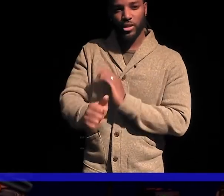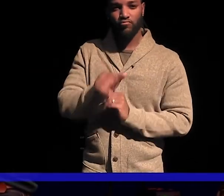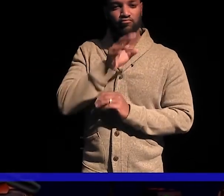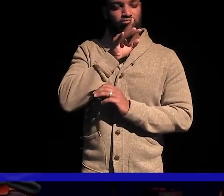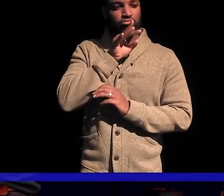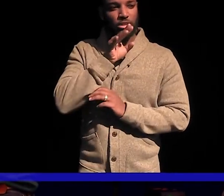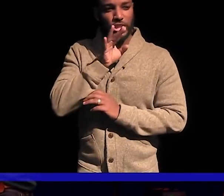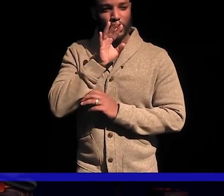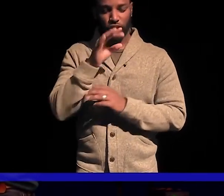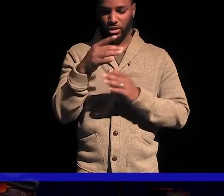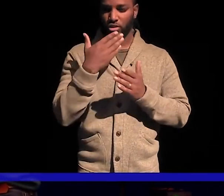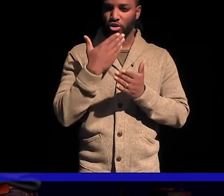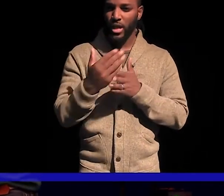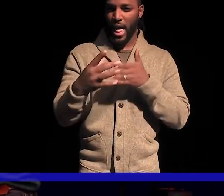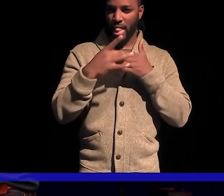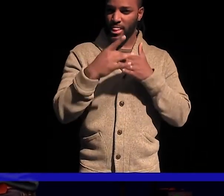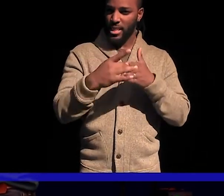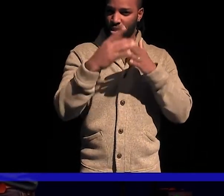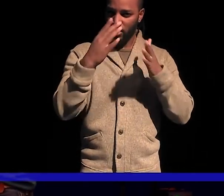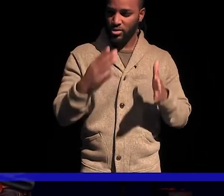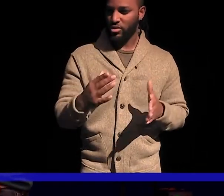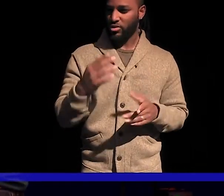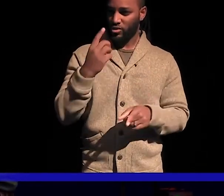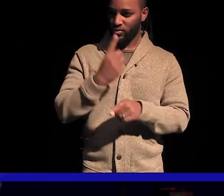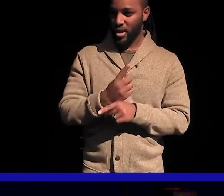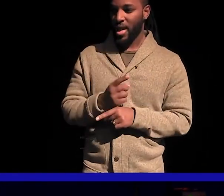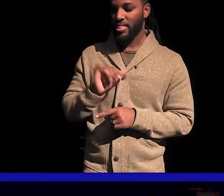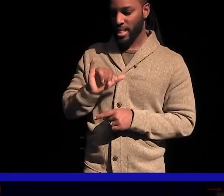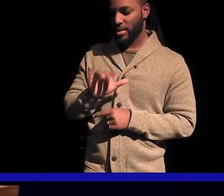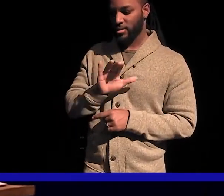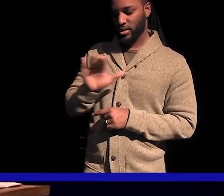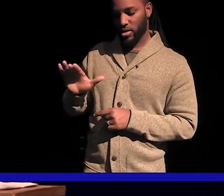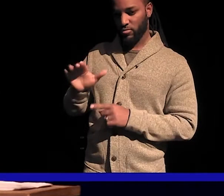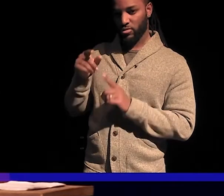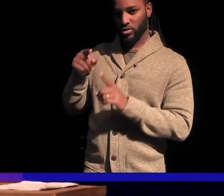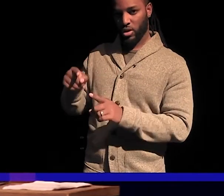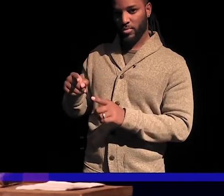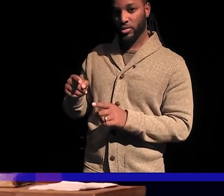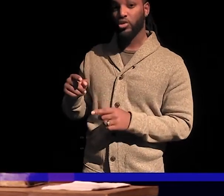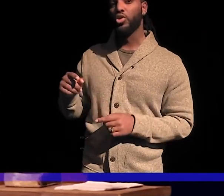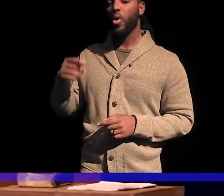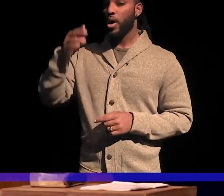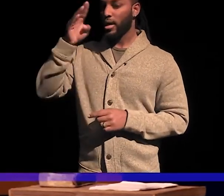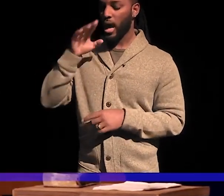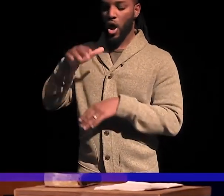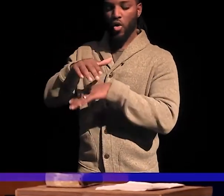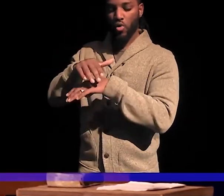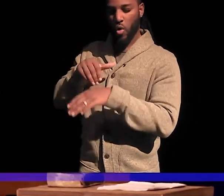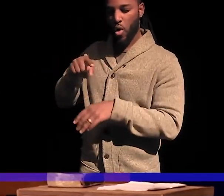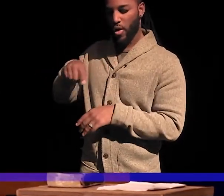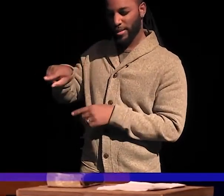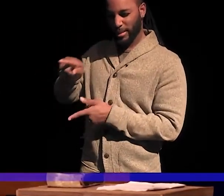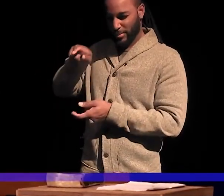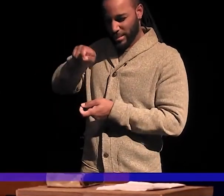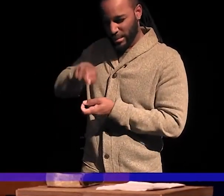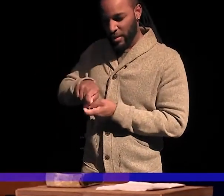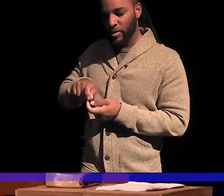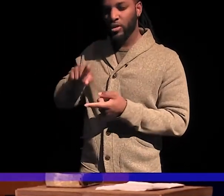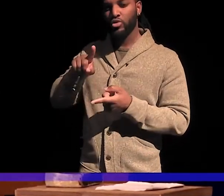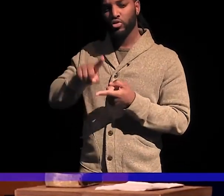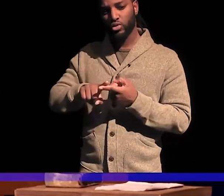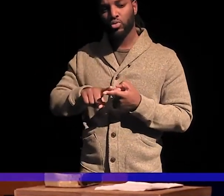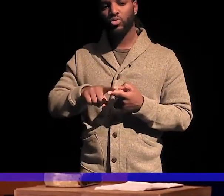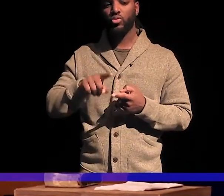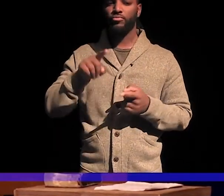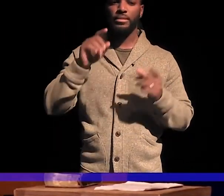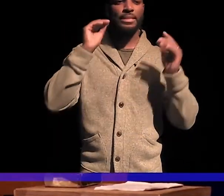discipleship. They have fruit in those areas of ministry, and they're called by God specifically not only to export or bring